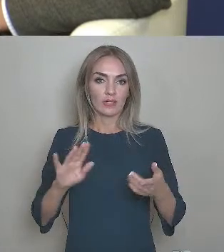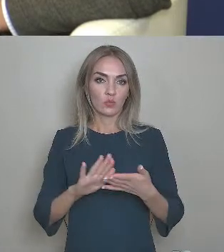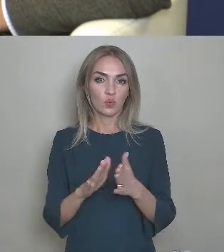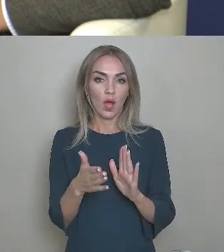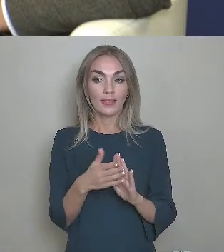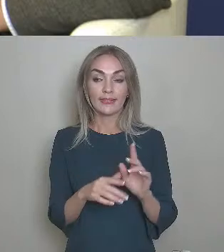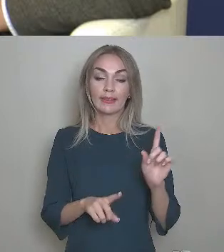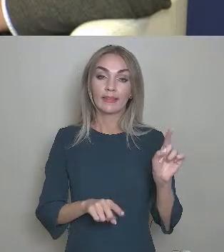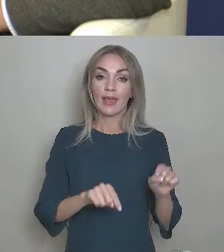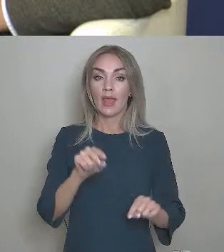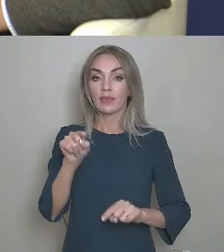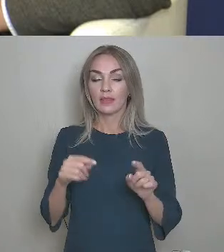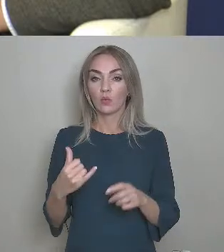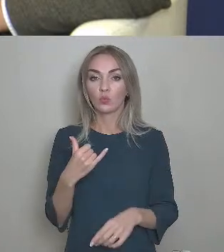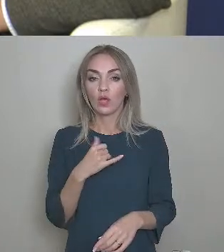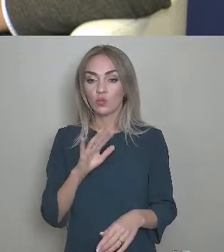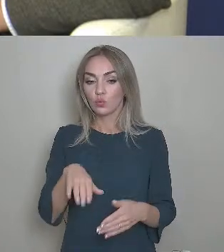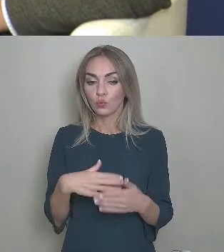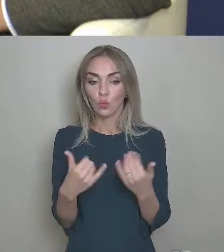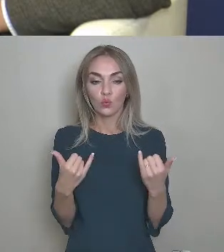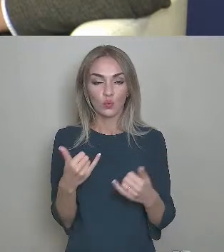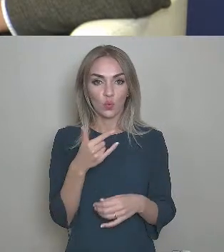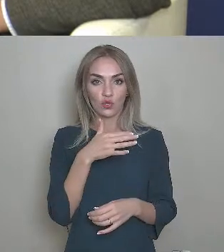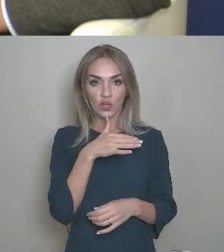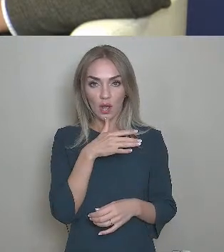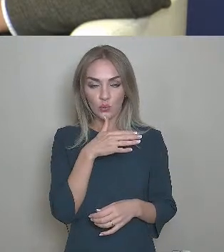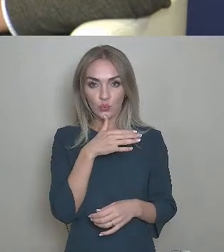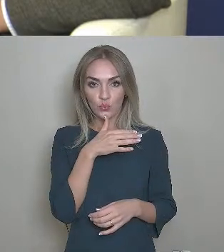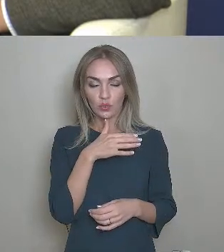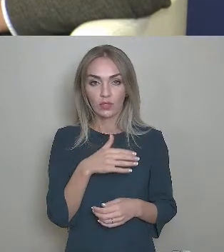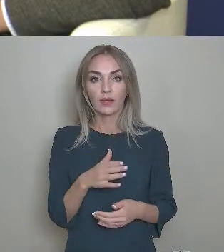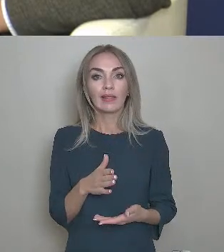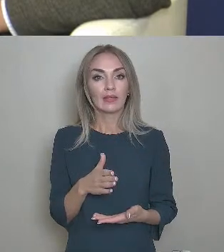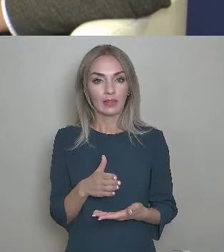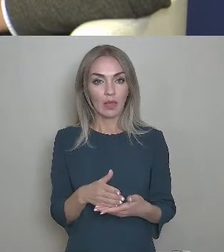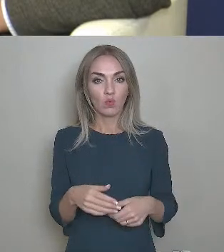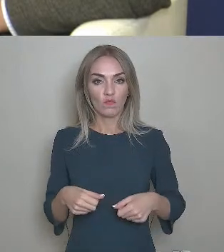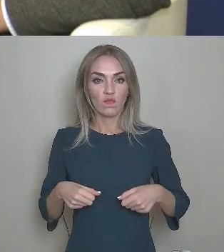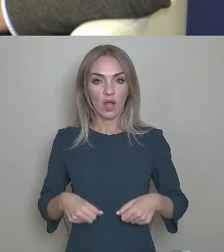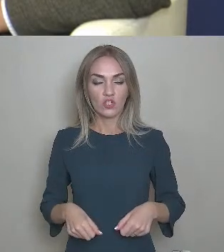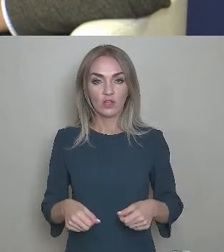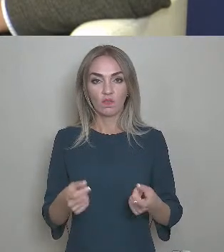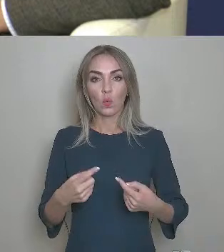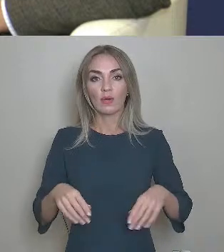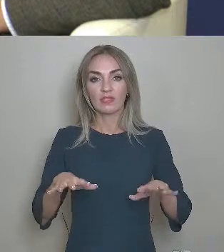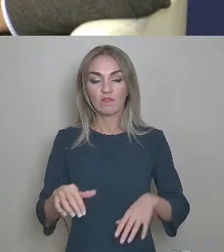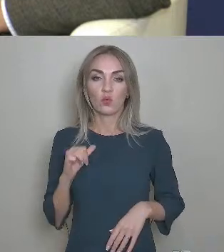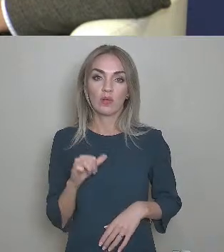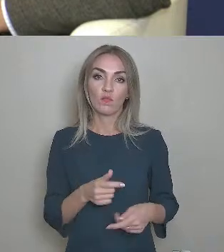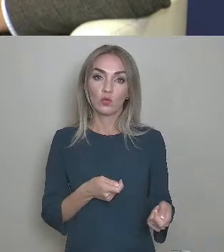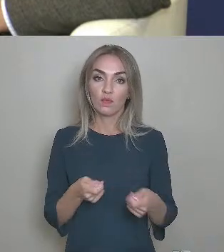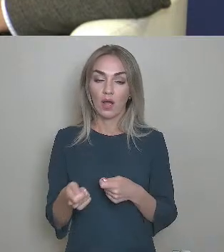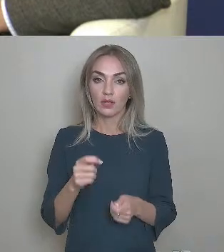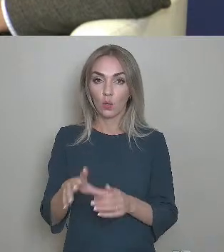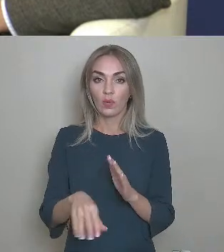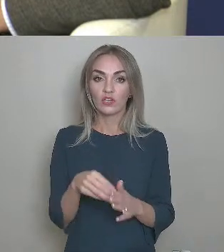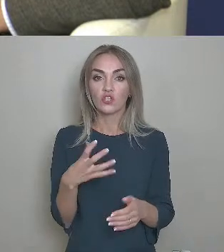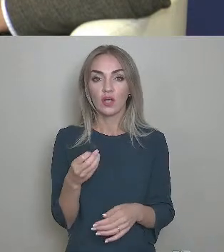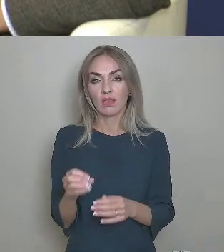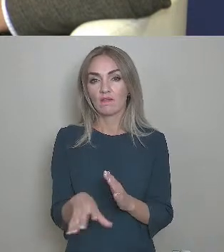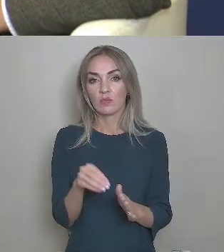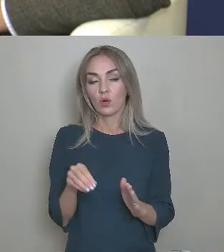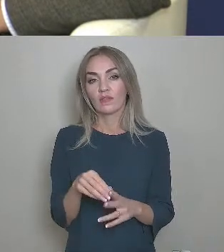some paradoxical situation. In some places, up to the present, the local government authorities